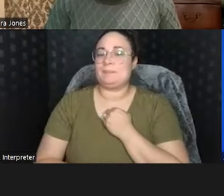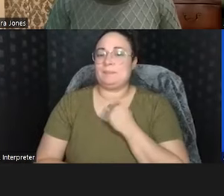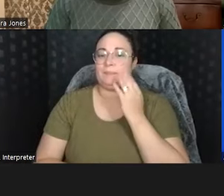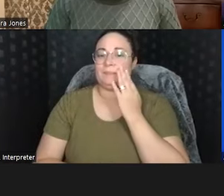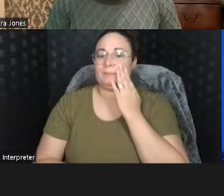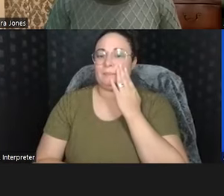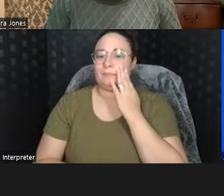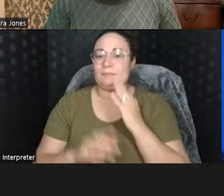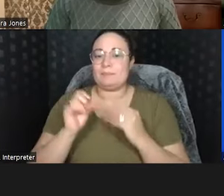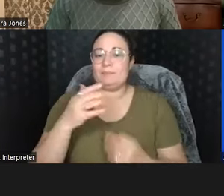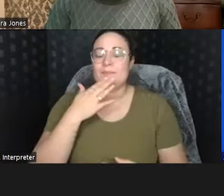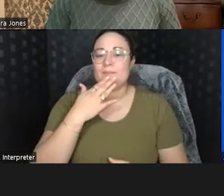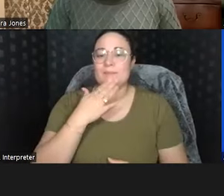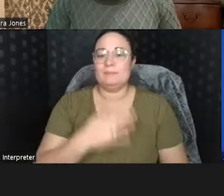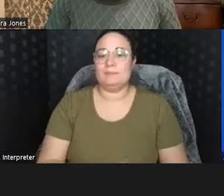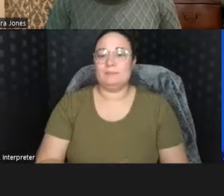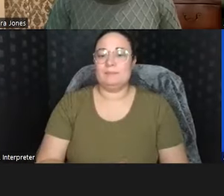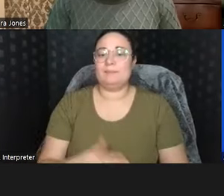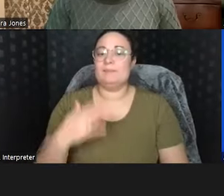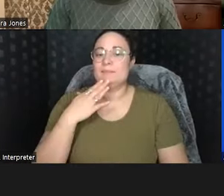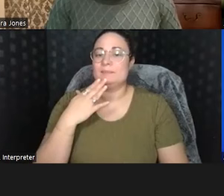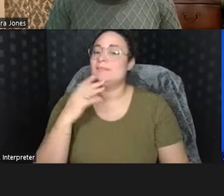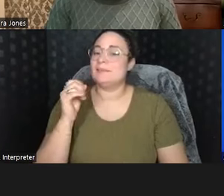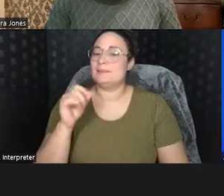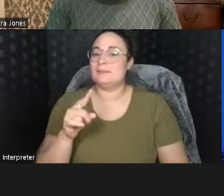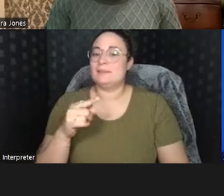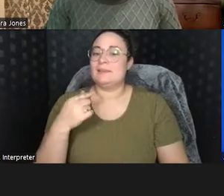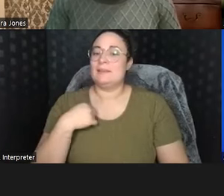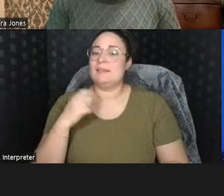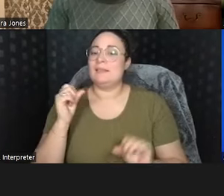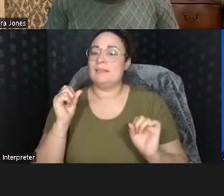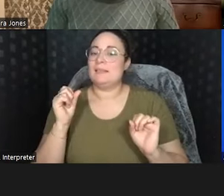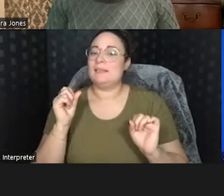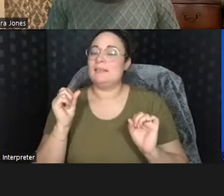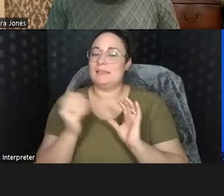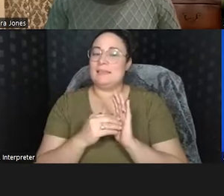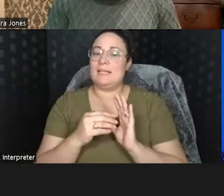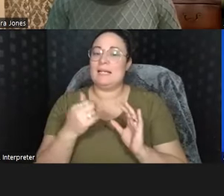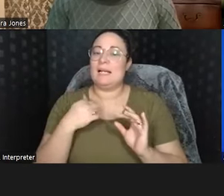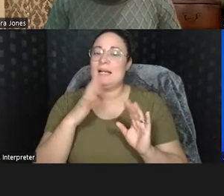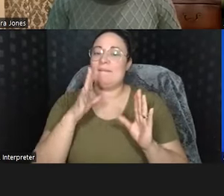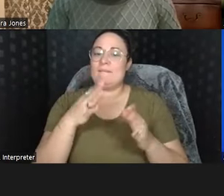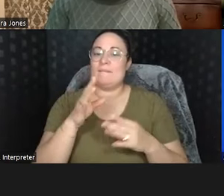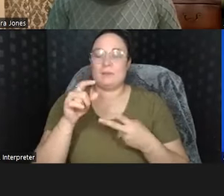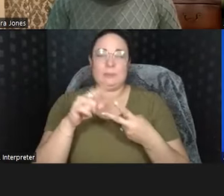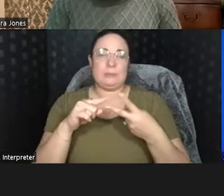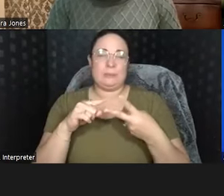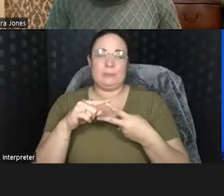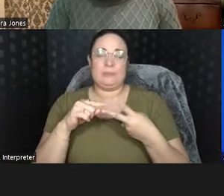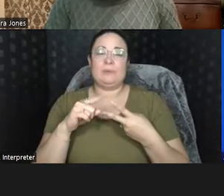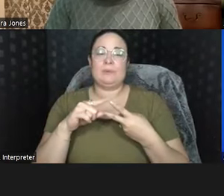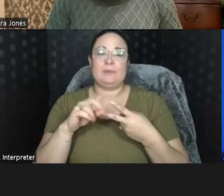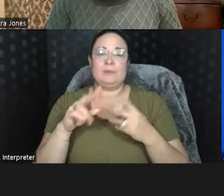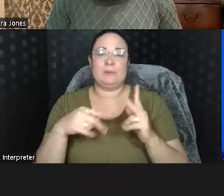Yes, thank you, Melanie. Excellent question. Again, I can focus to begin like on two kind of forms